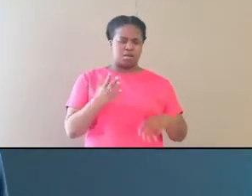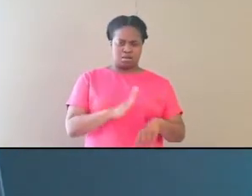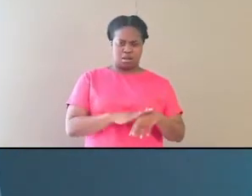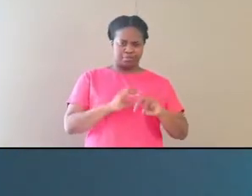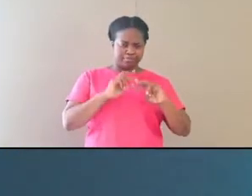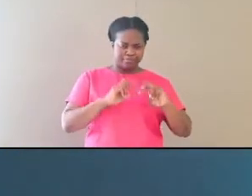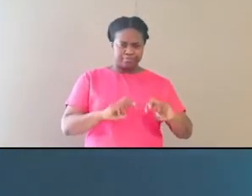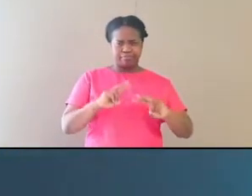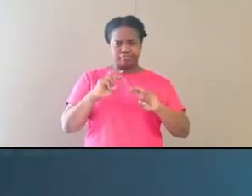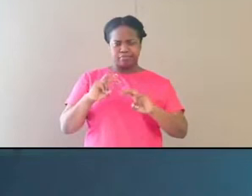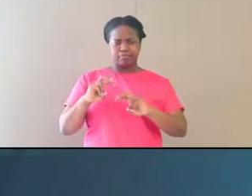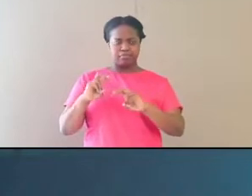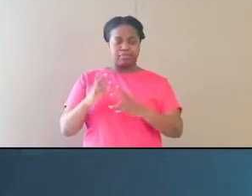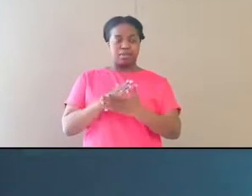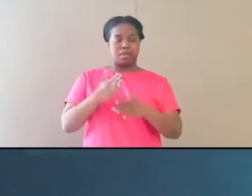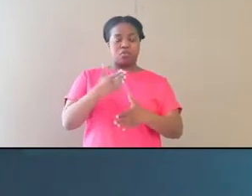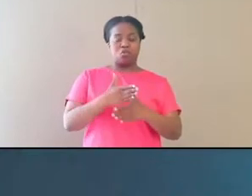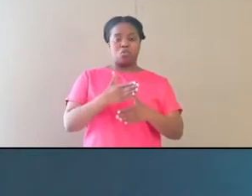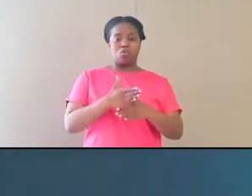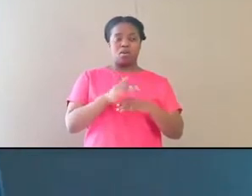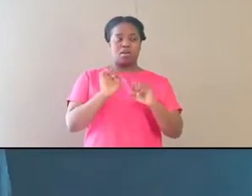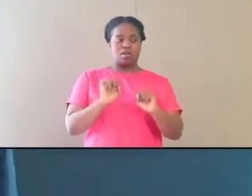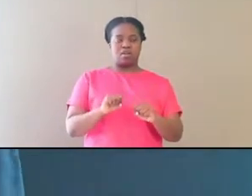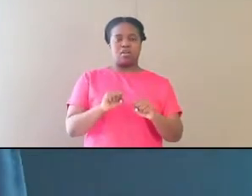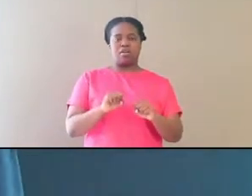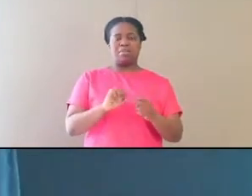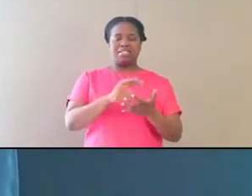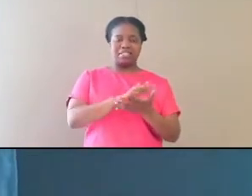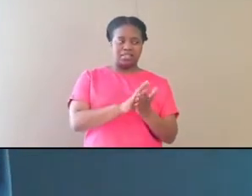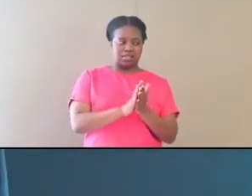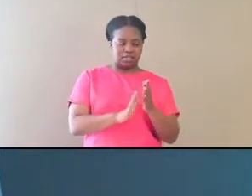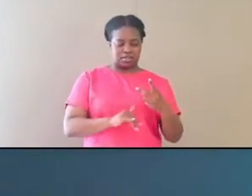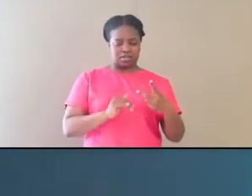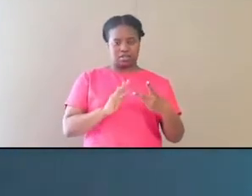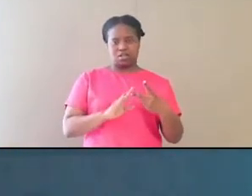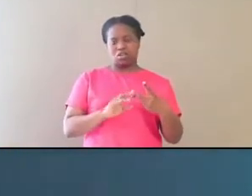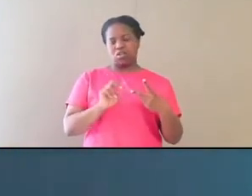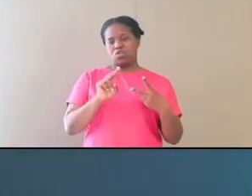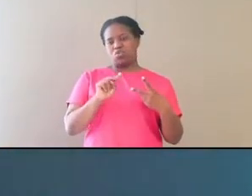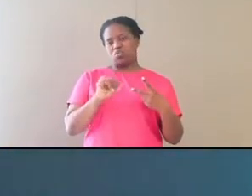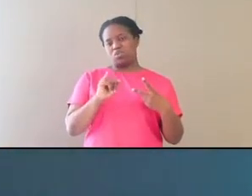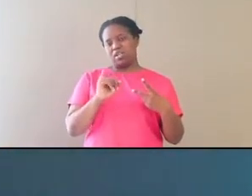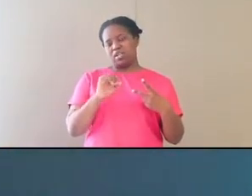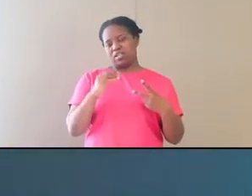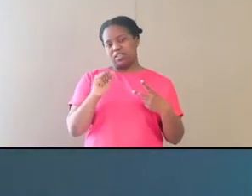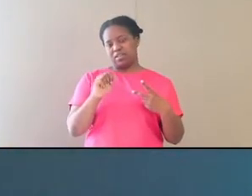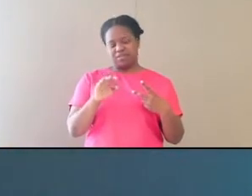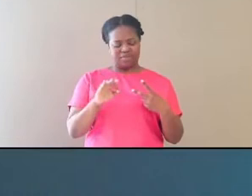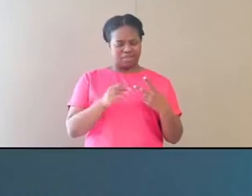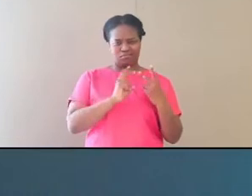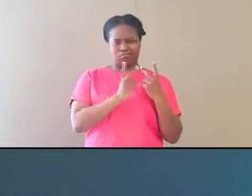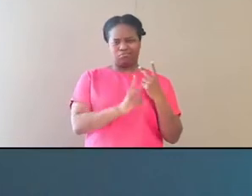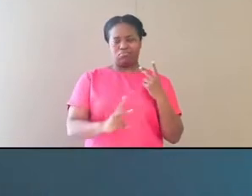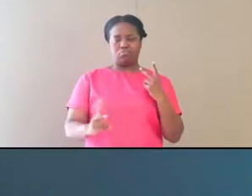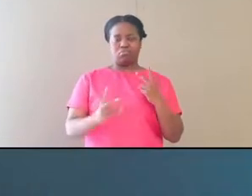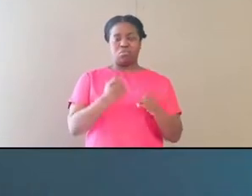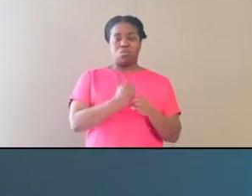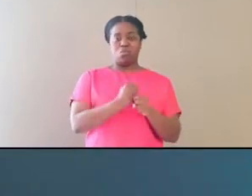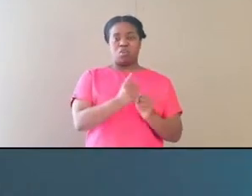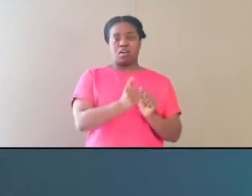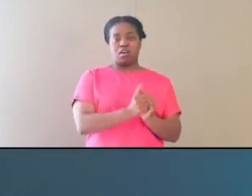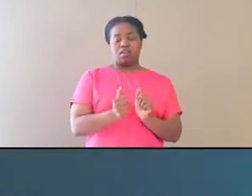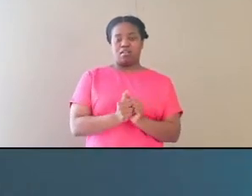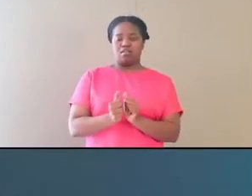including in work that's been commissioned by the DSD, by SASA, by UNICEF, and a whole lot of other work. But